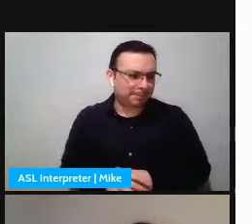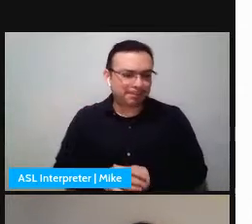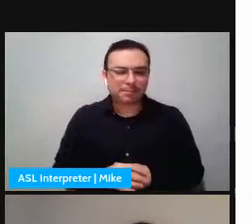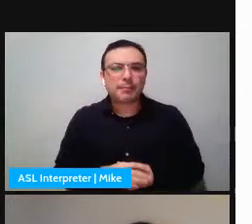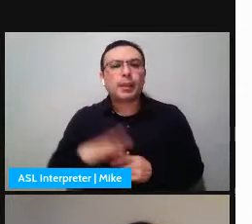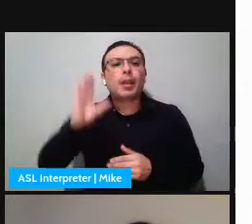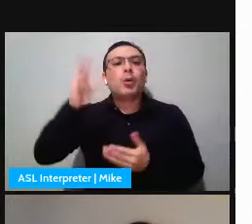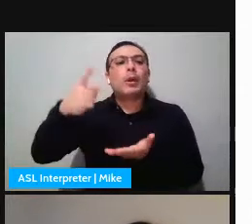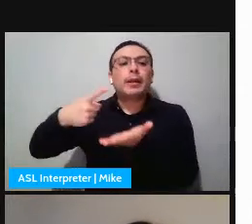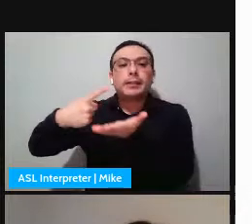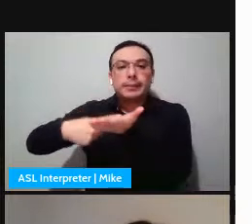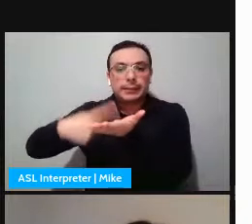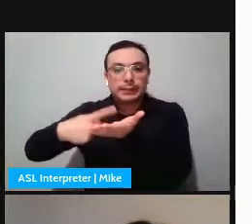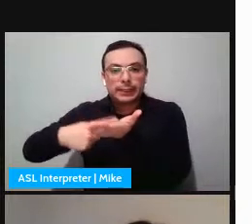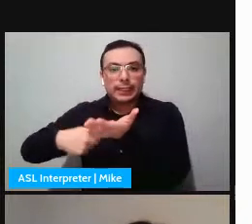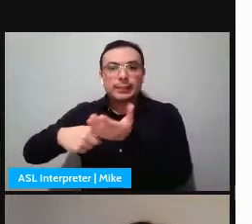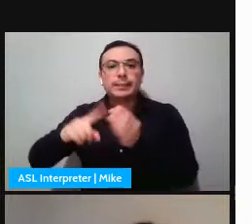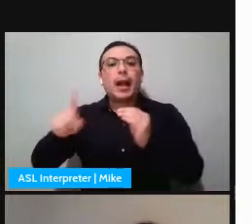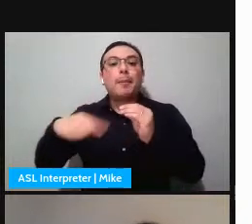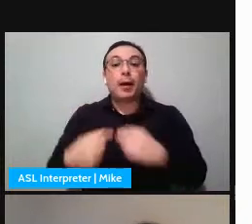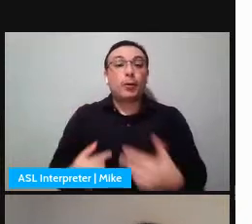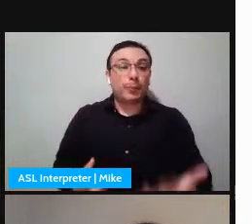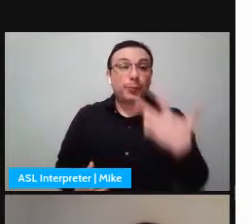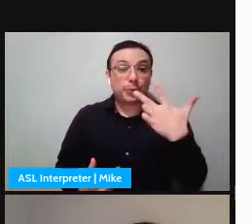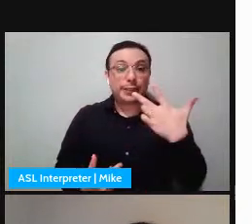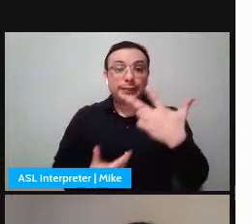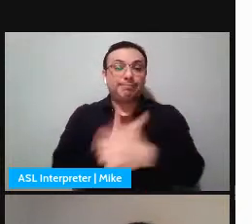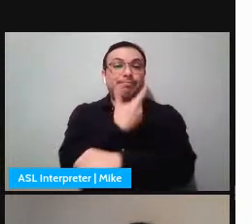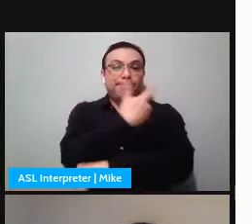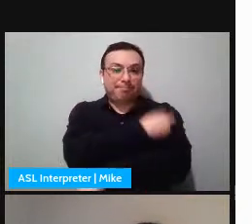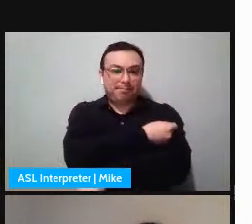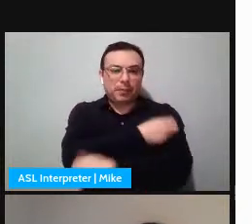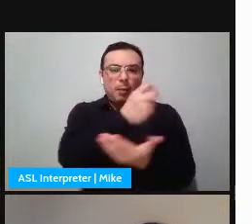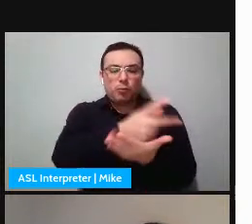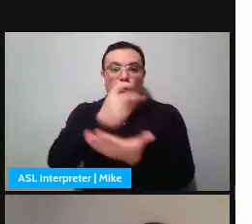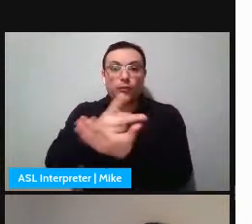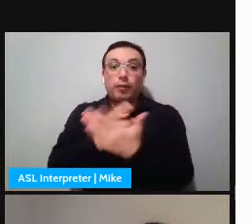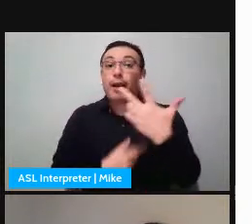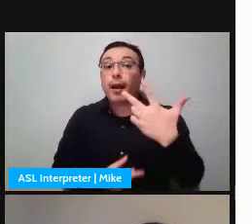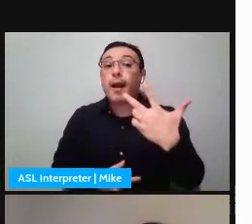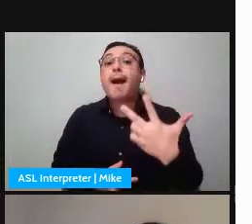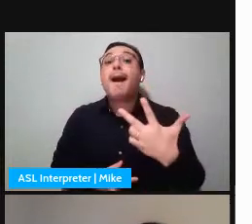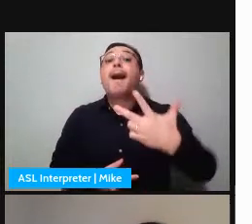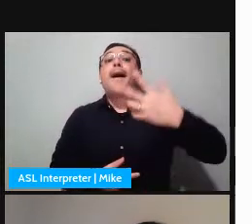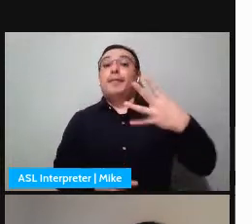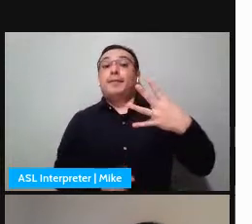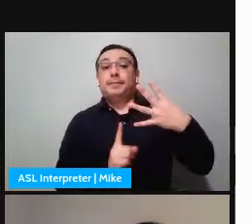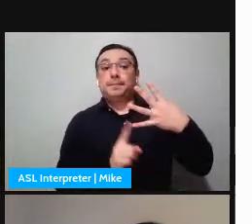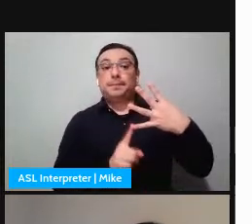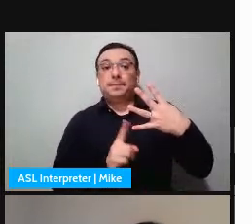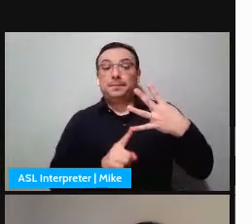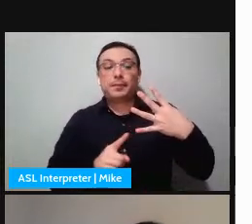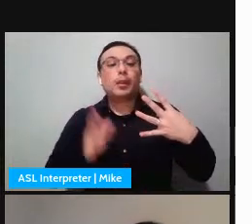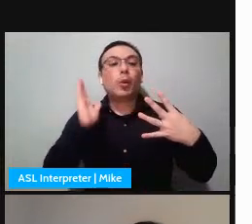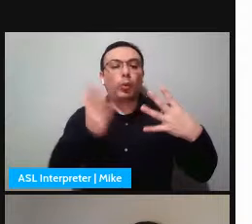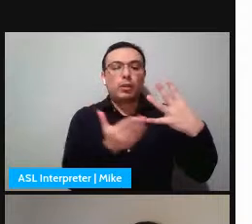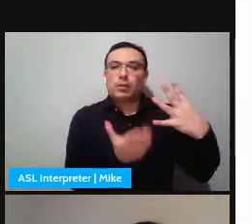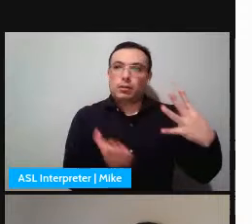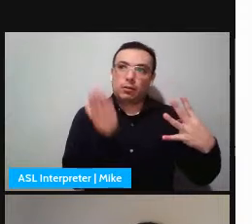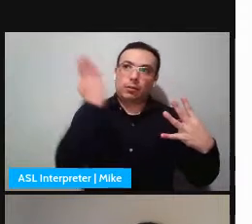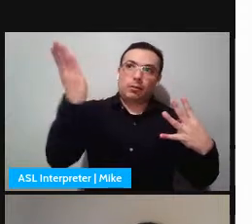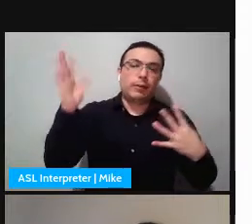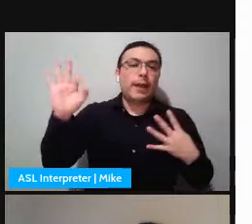vaccines that we have emergency use approval for. There is a 4th one that's going to go before the